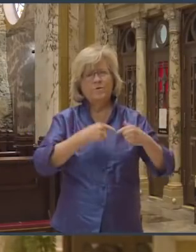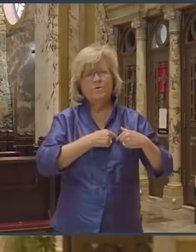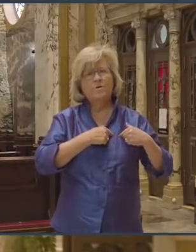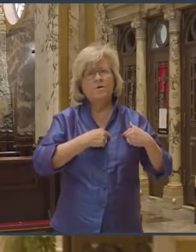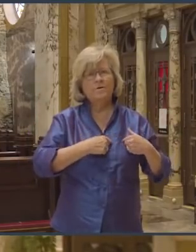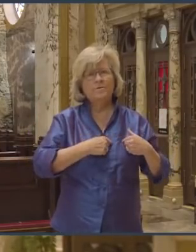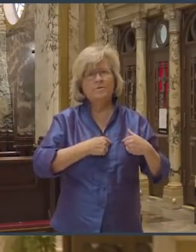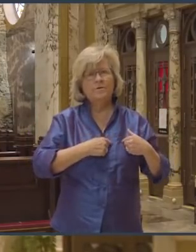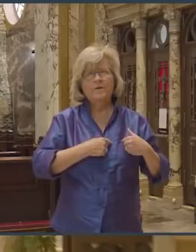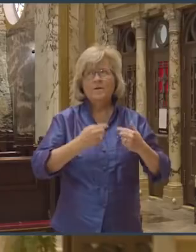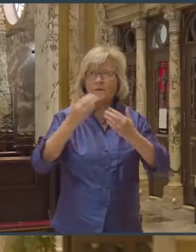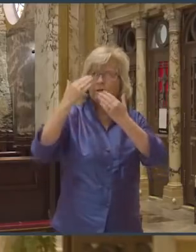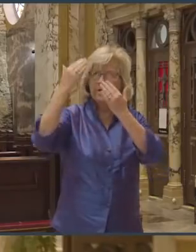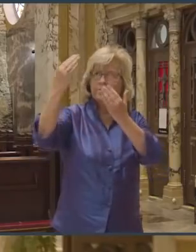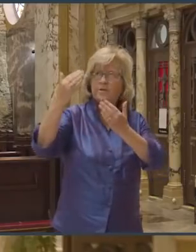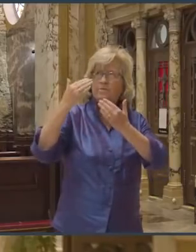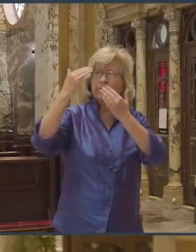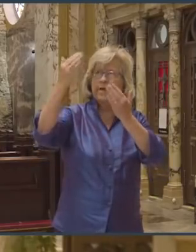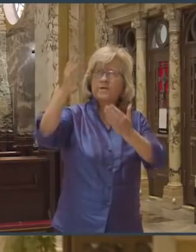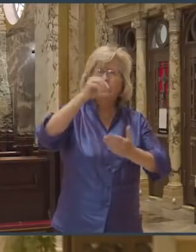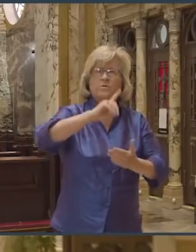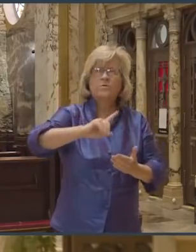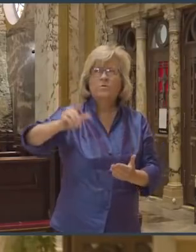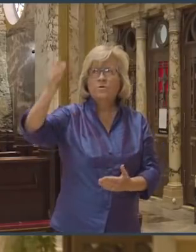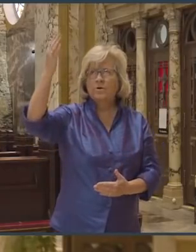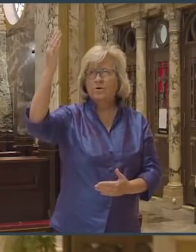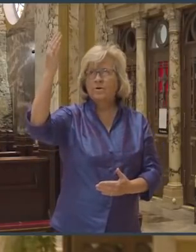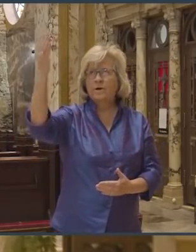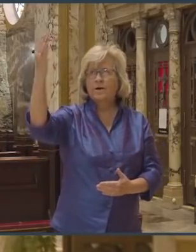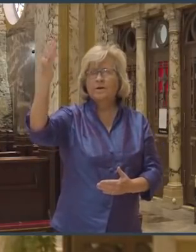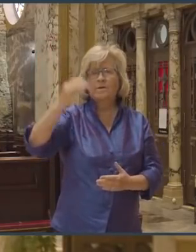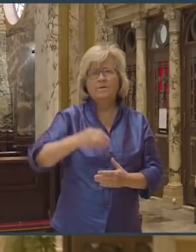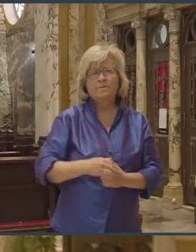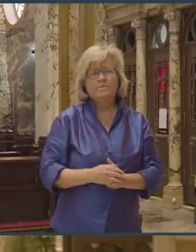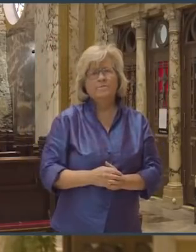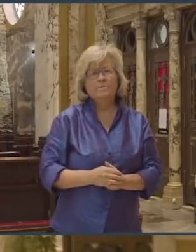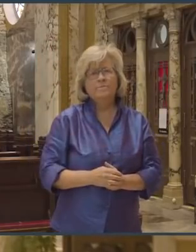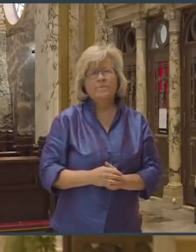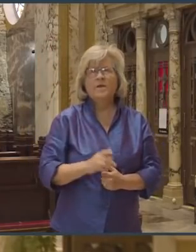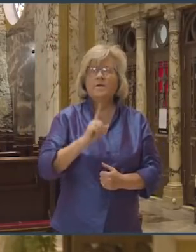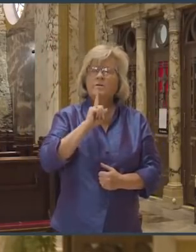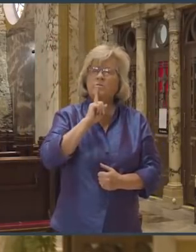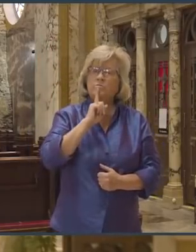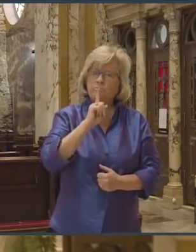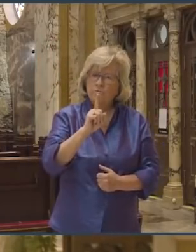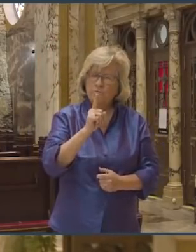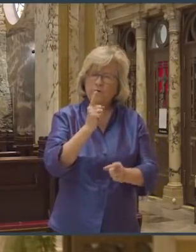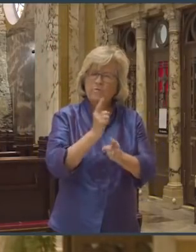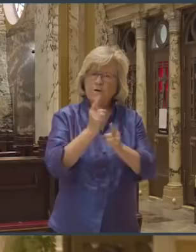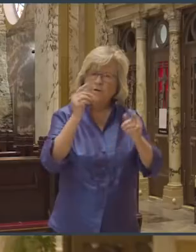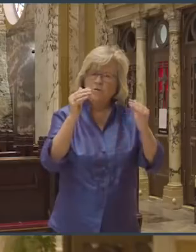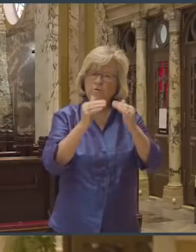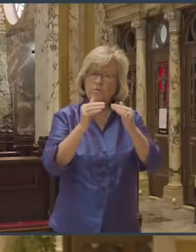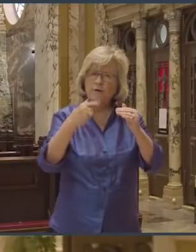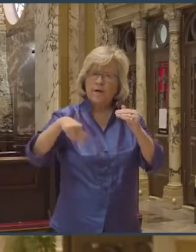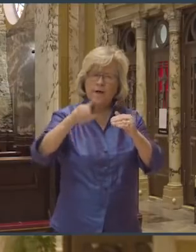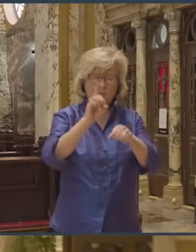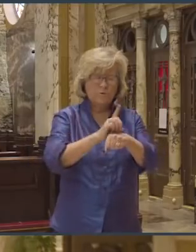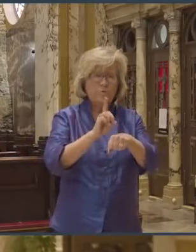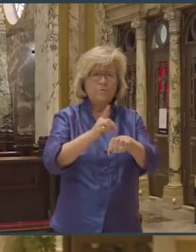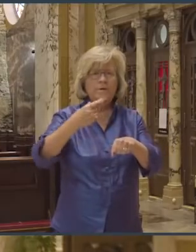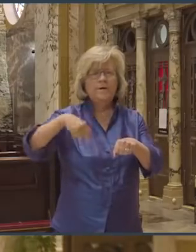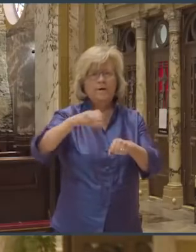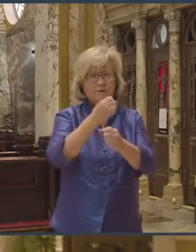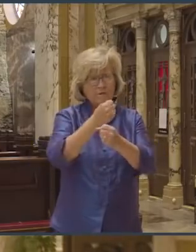lift them up to the Lord. Let us give thanks to the Lord our God. It is right and just. It is truly right and just, our duty and our